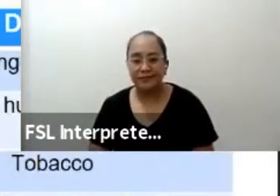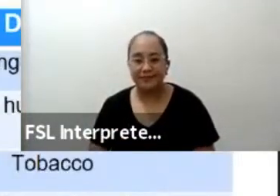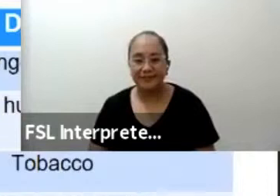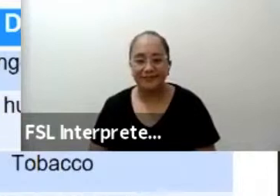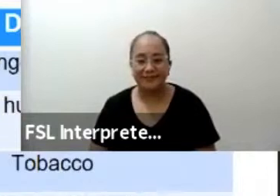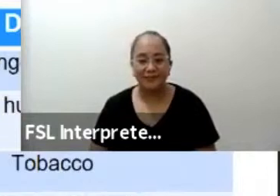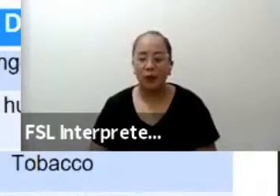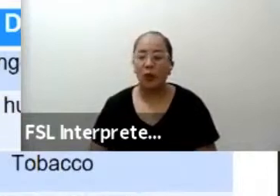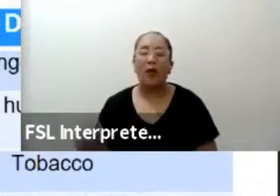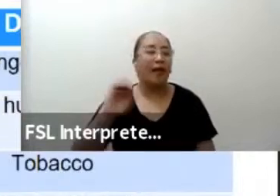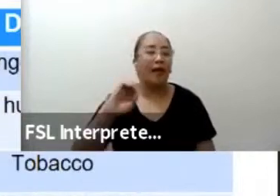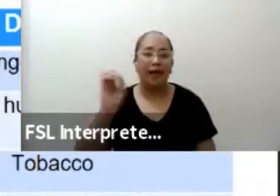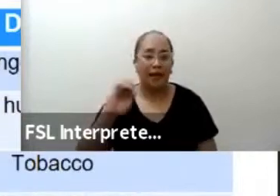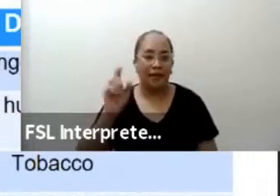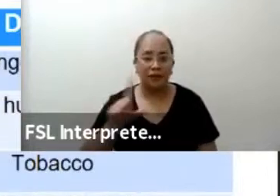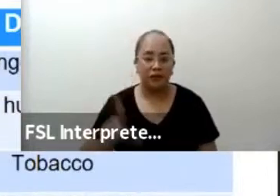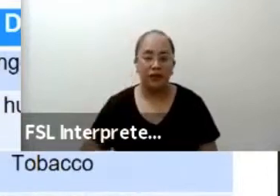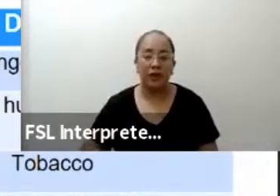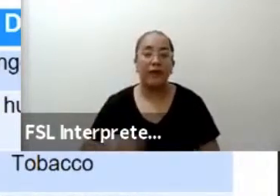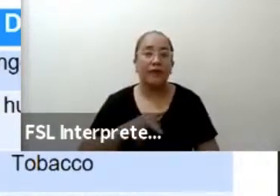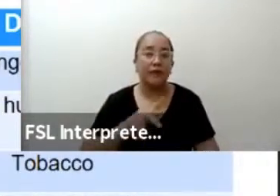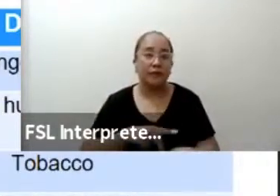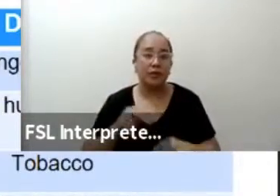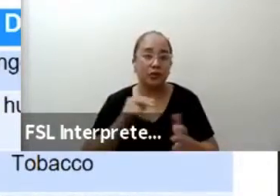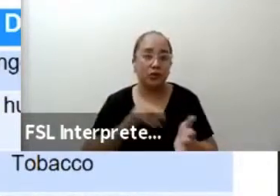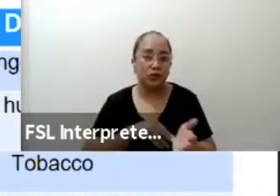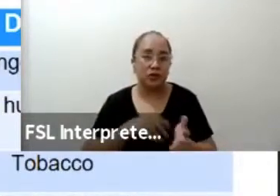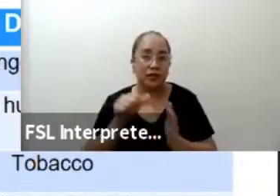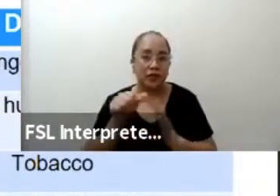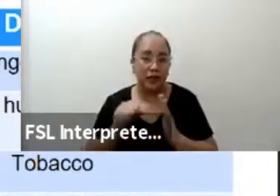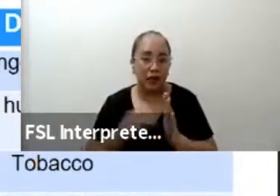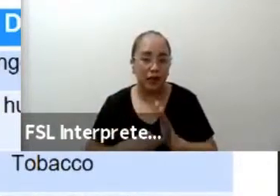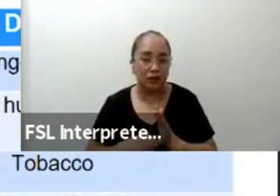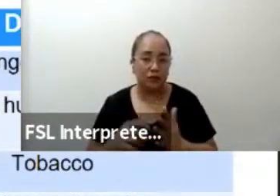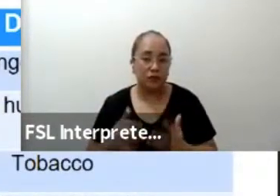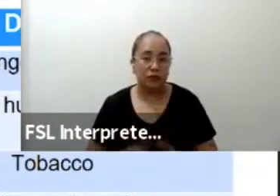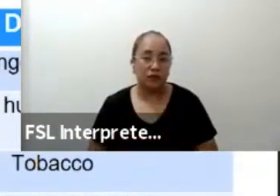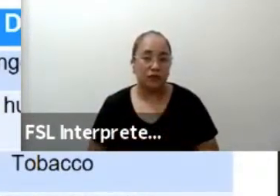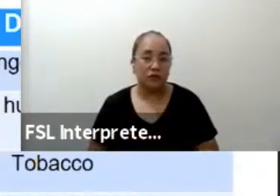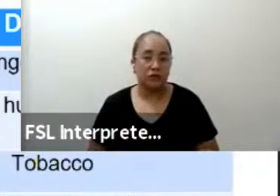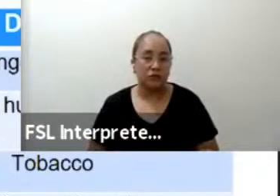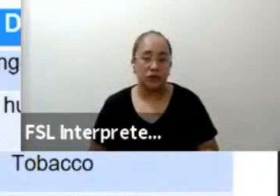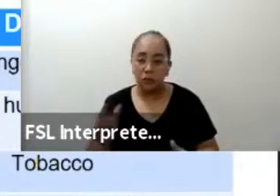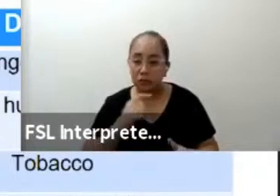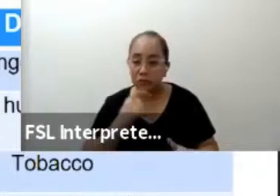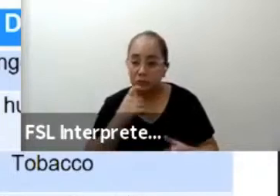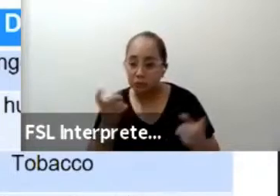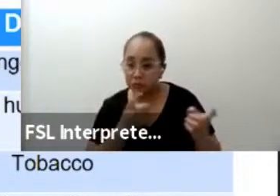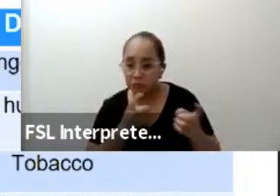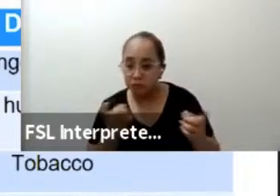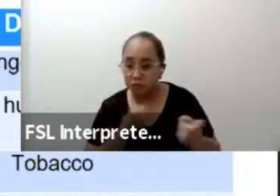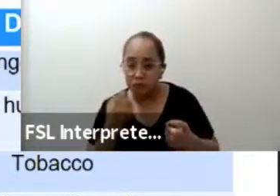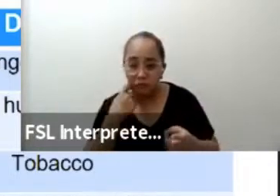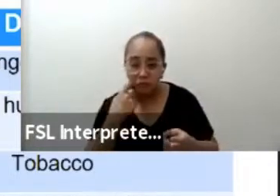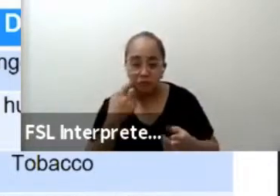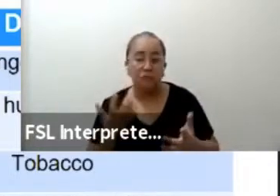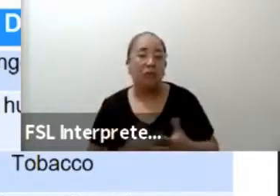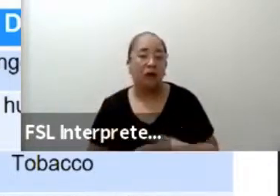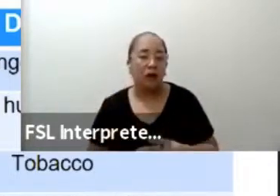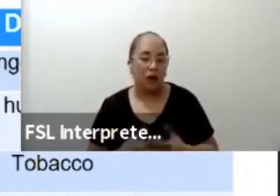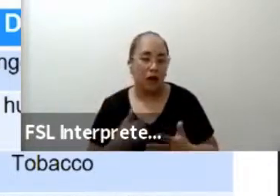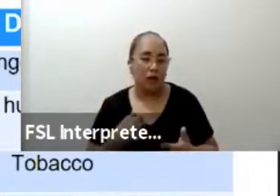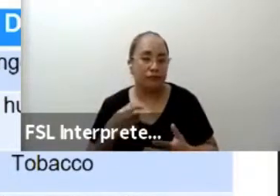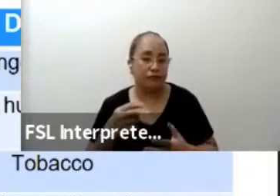More laws. Philippine Nursing Act, which Marisa Benohar described. National Insurance